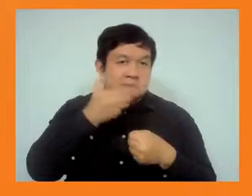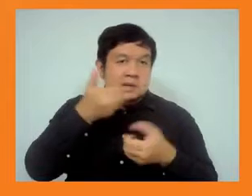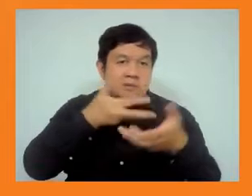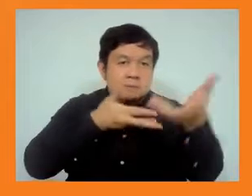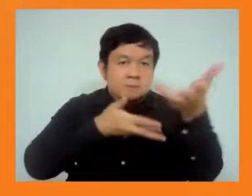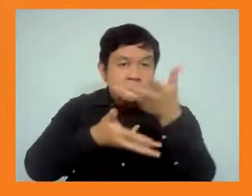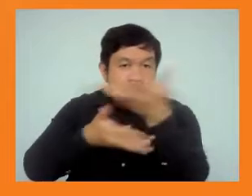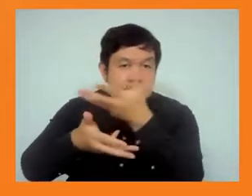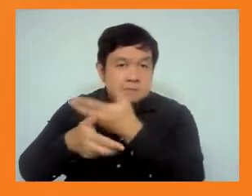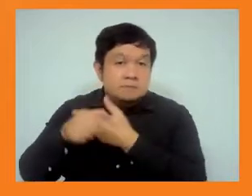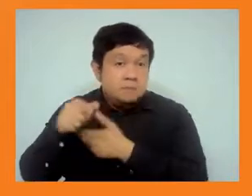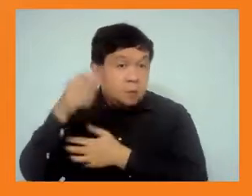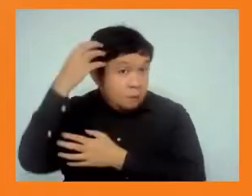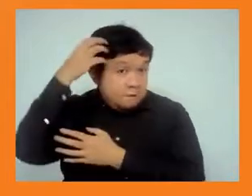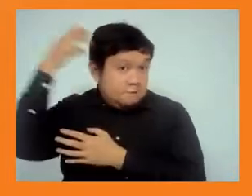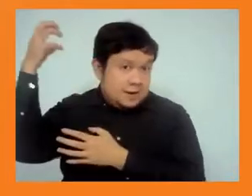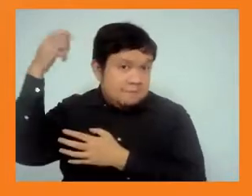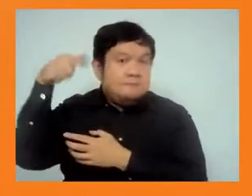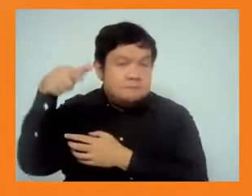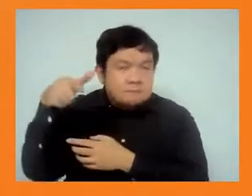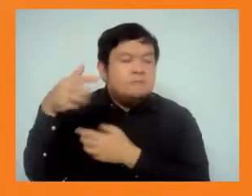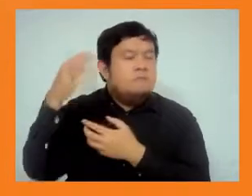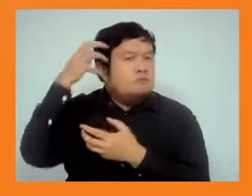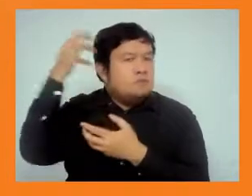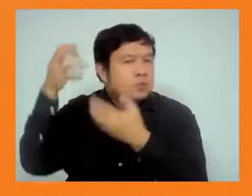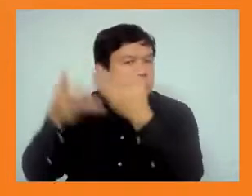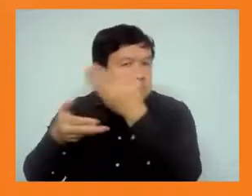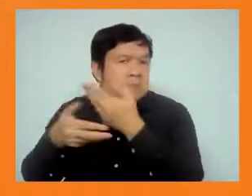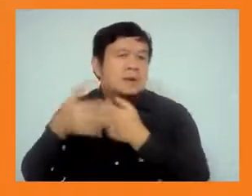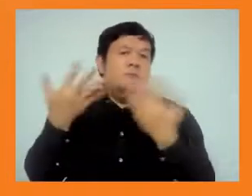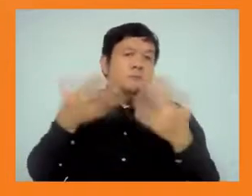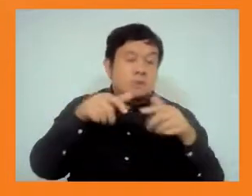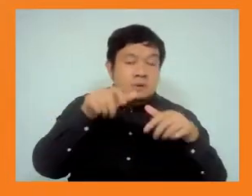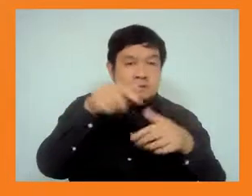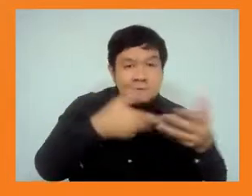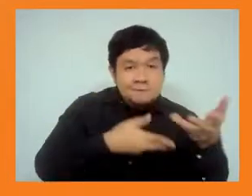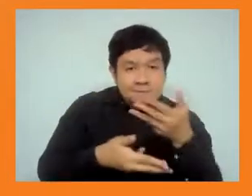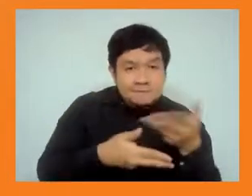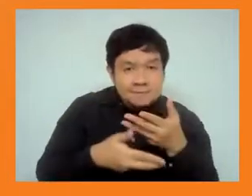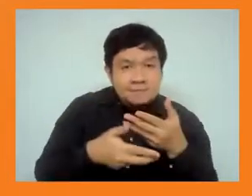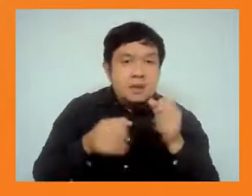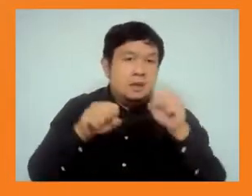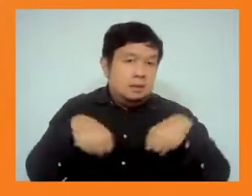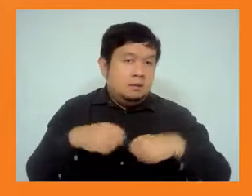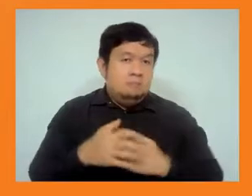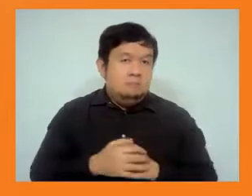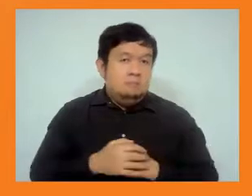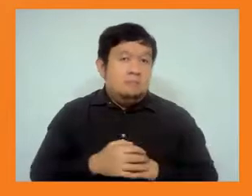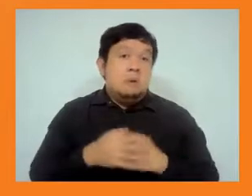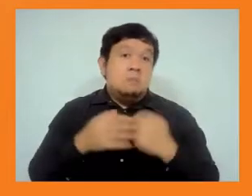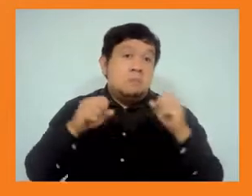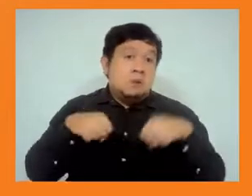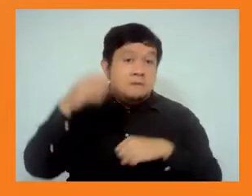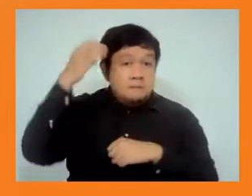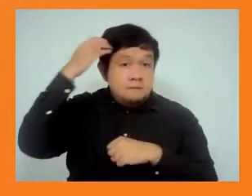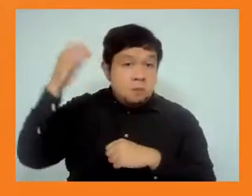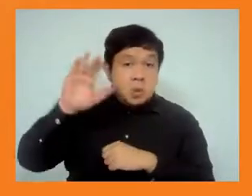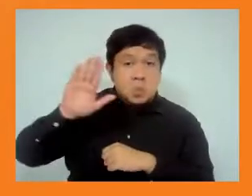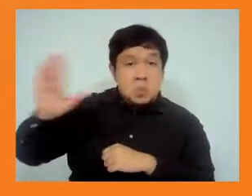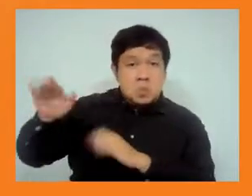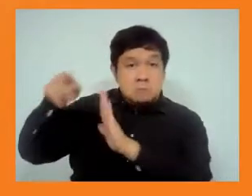by multilateral development banks. But clearly those loss of life is unacceptable for the loved ones left grieving.